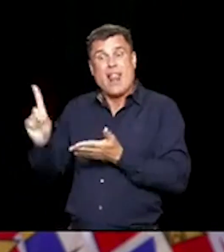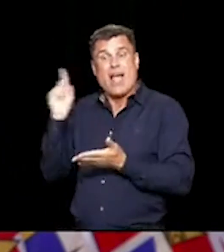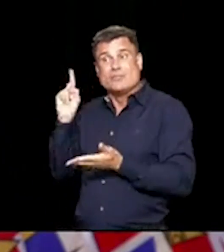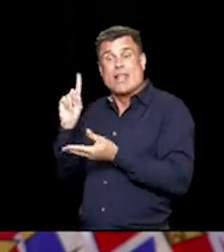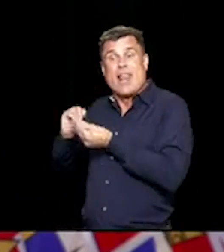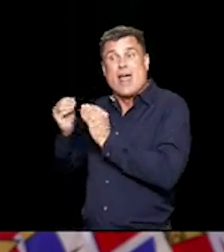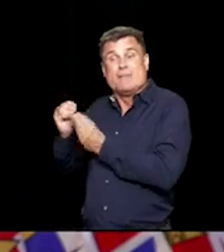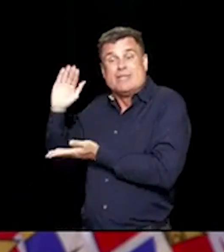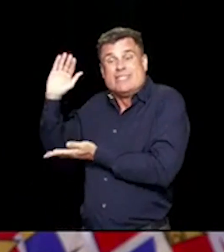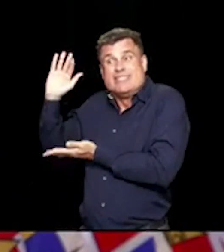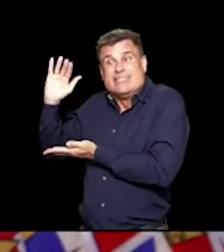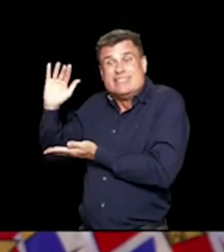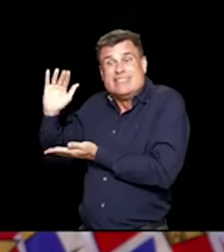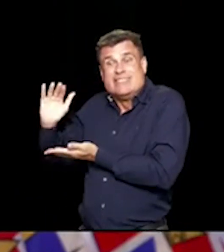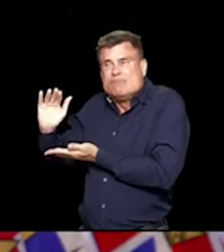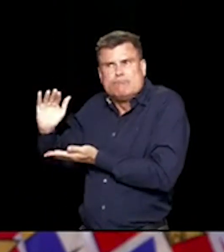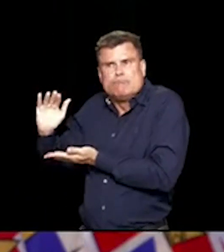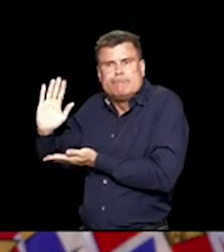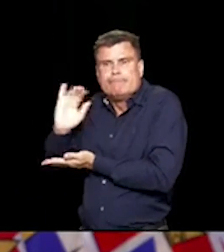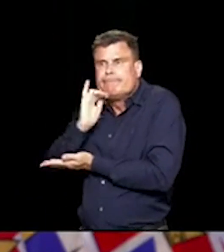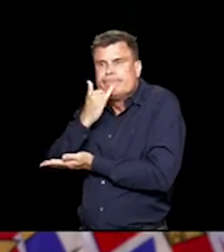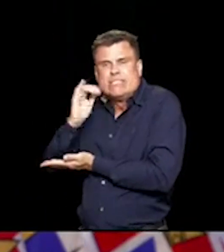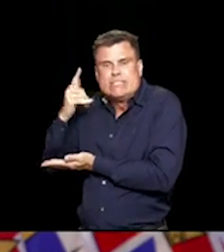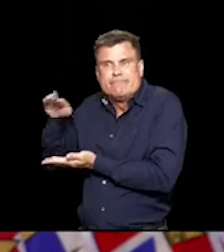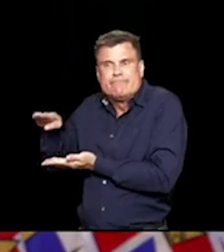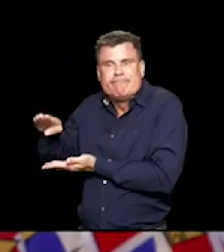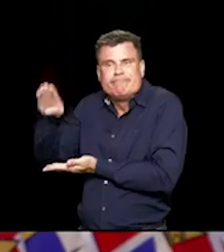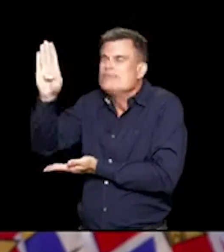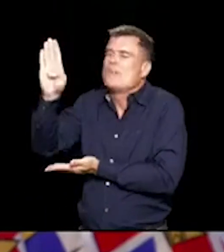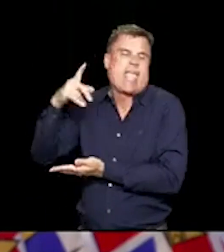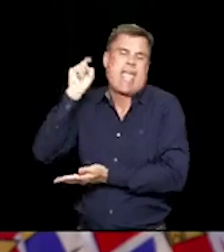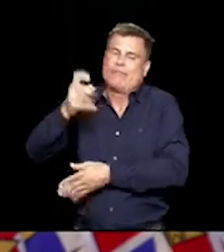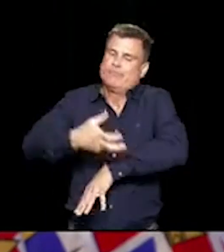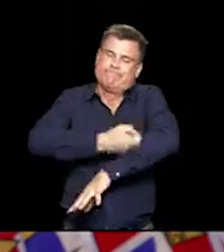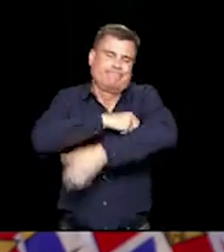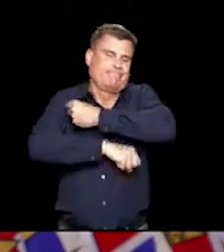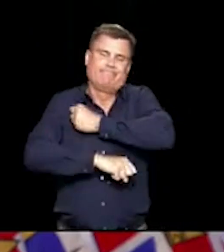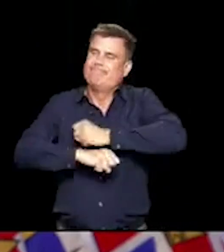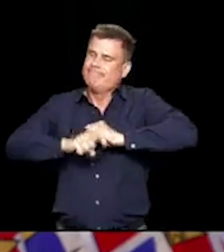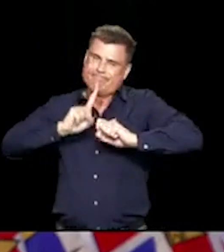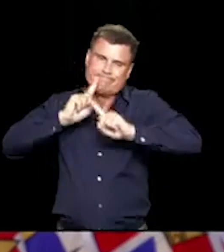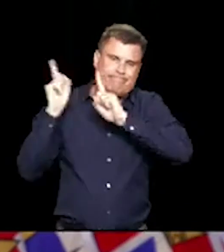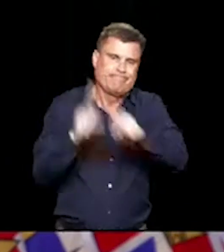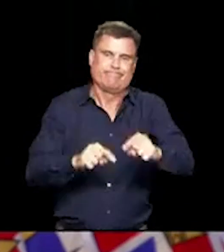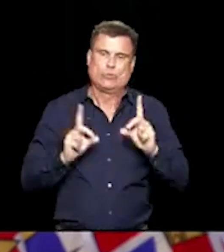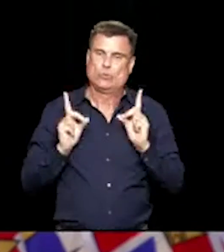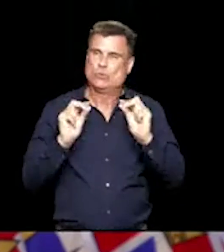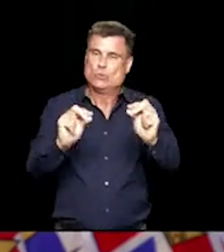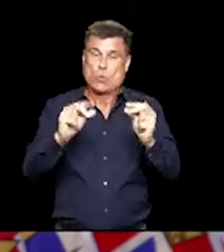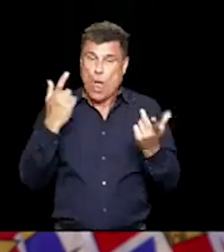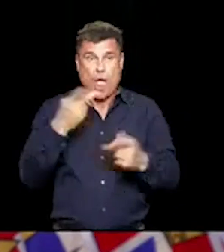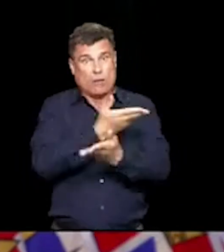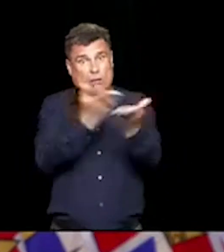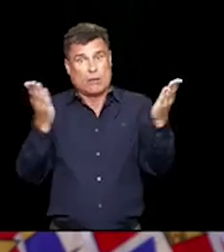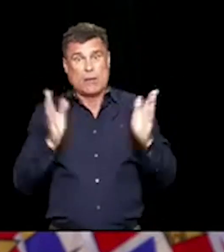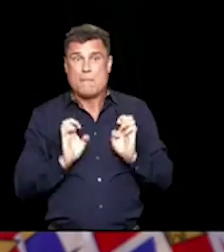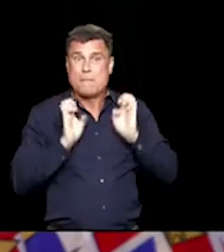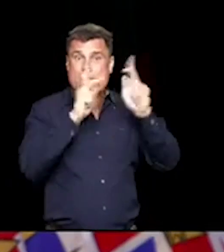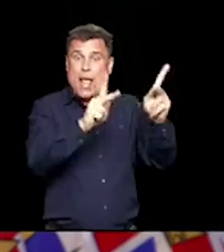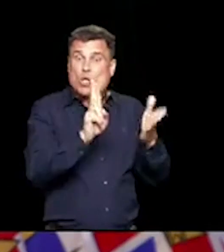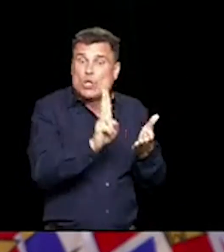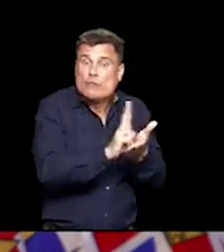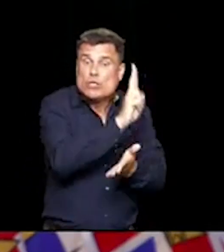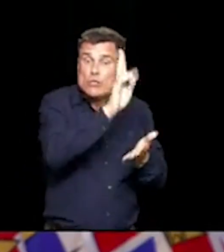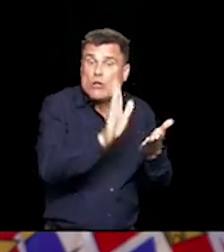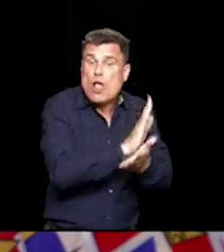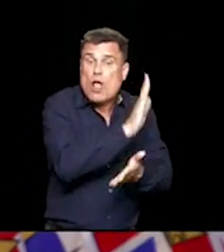done before, but they haven't. And so now we need to take more action. And we have young people coming back for university, even though many